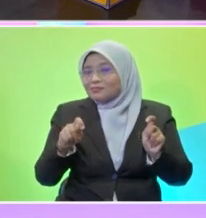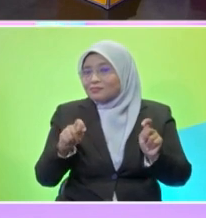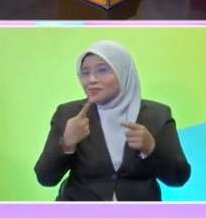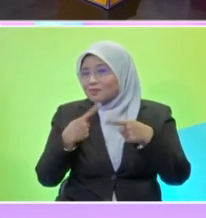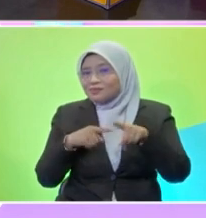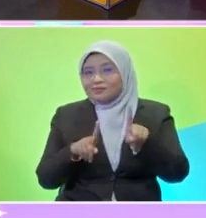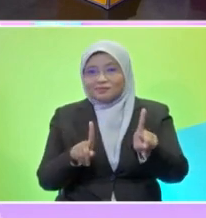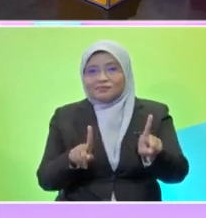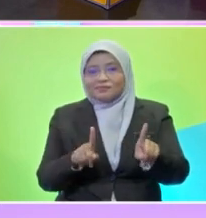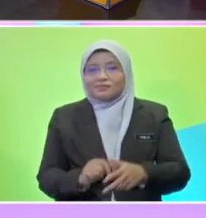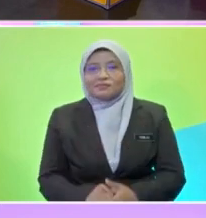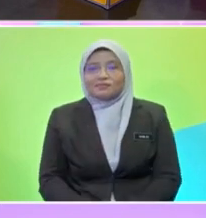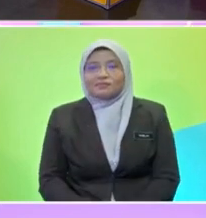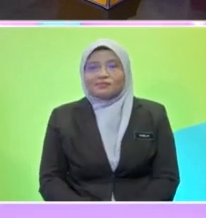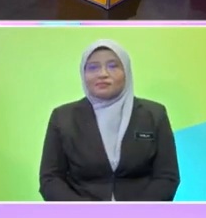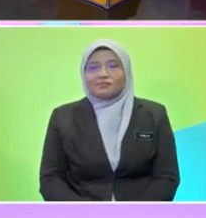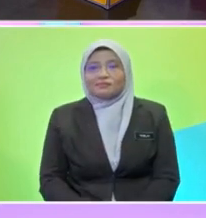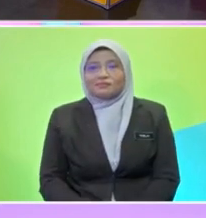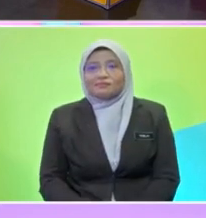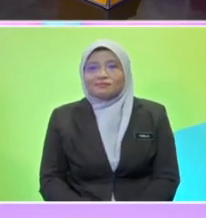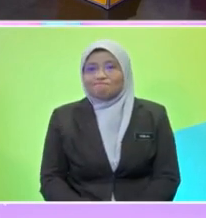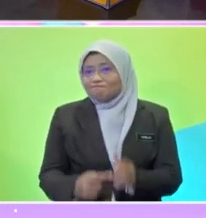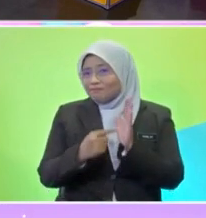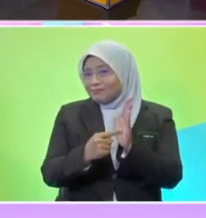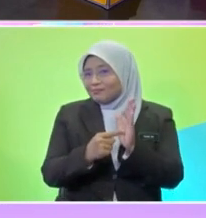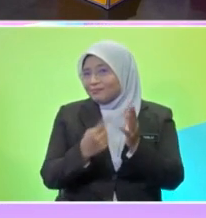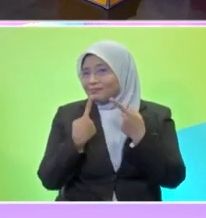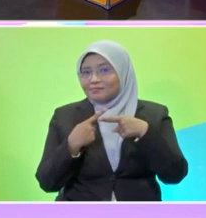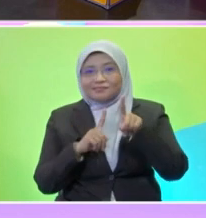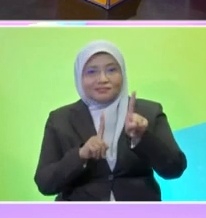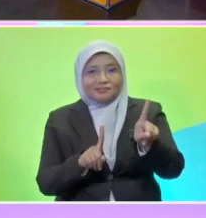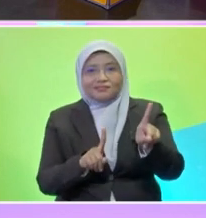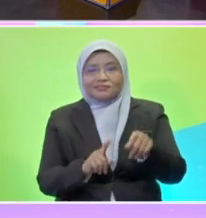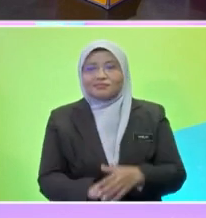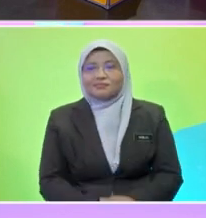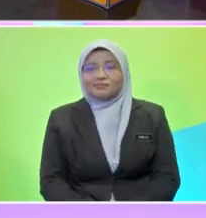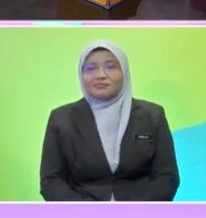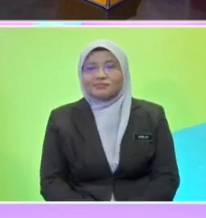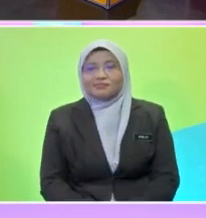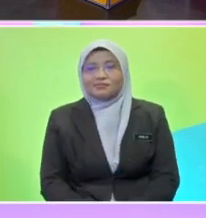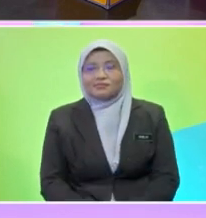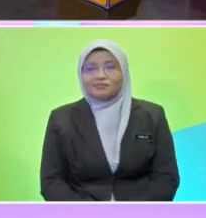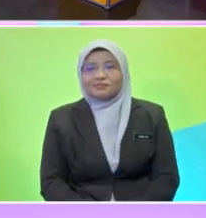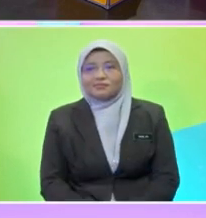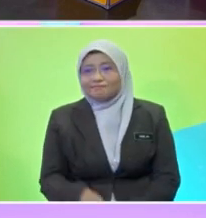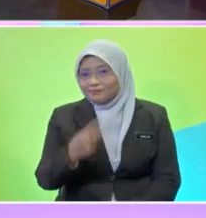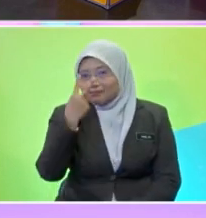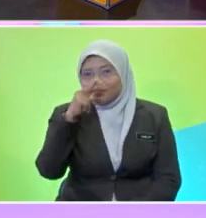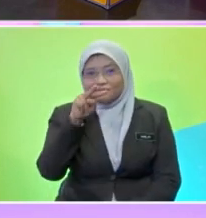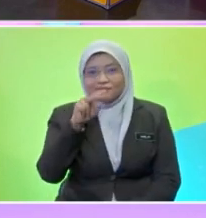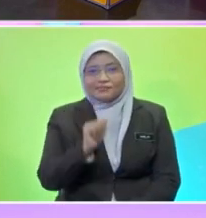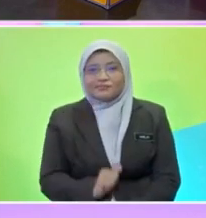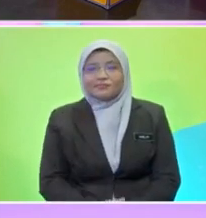done? Oh, yeah, yes. Akif, we have Akif now. All right, Akif, show us your question, Akif. And turn on your mic and read us your